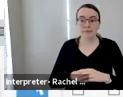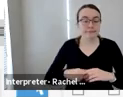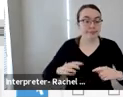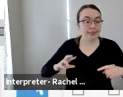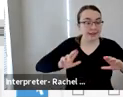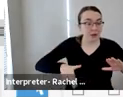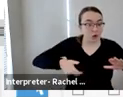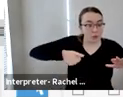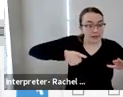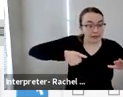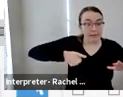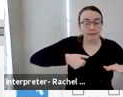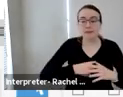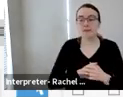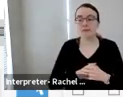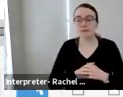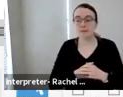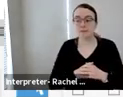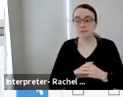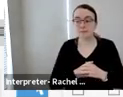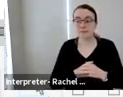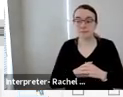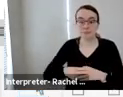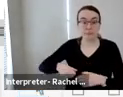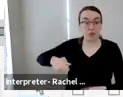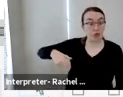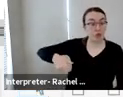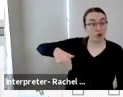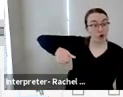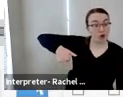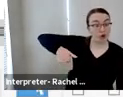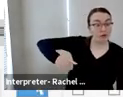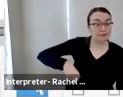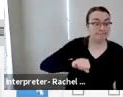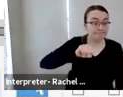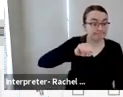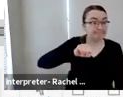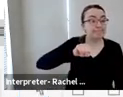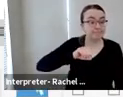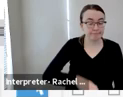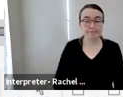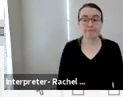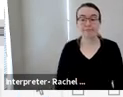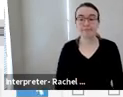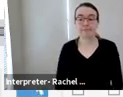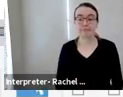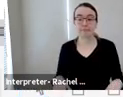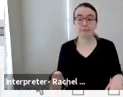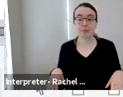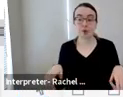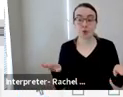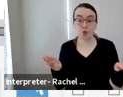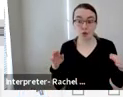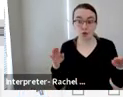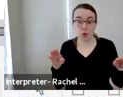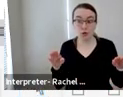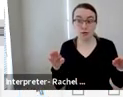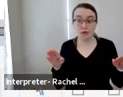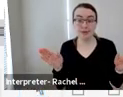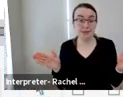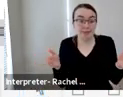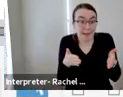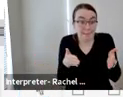and the retention hook goes with it, the doors collapse,